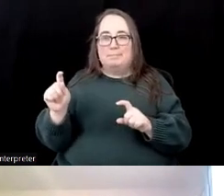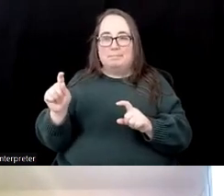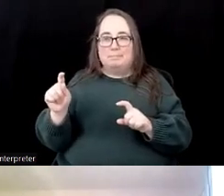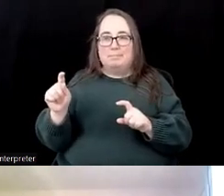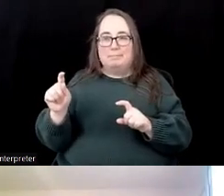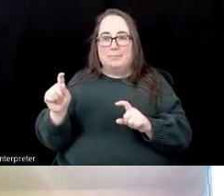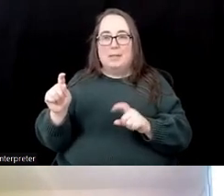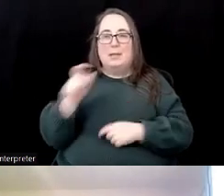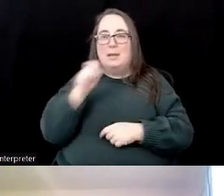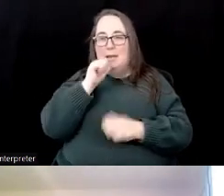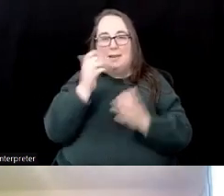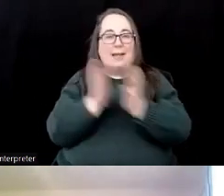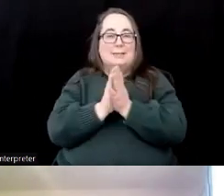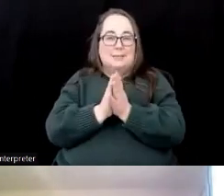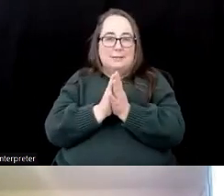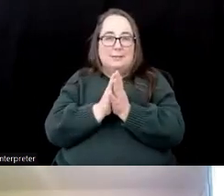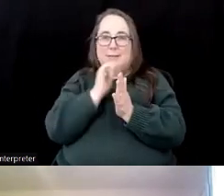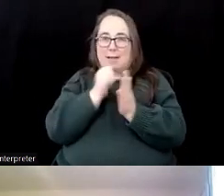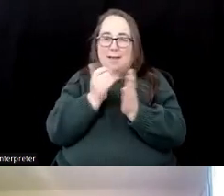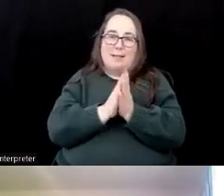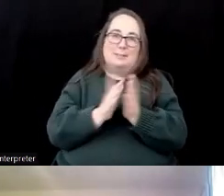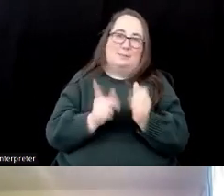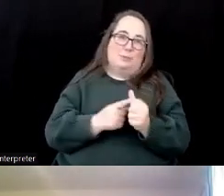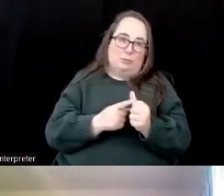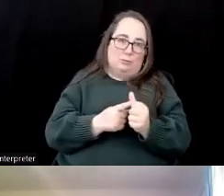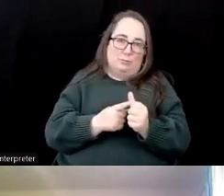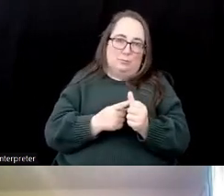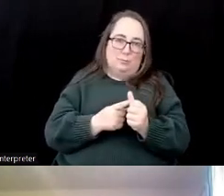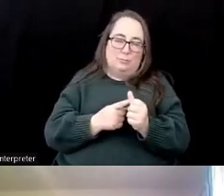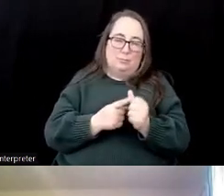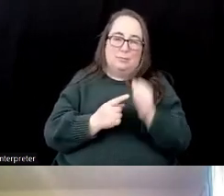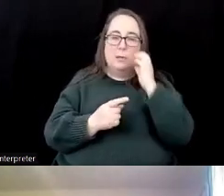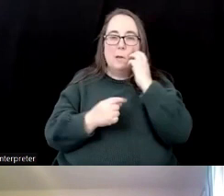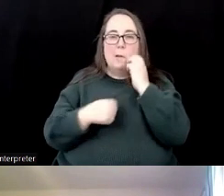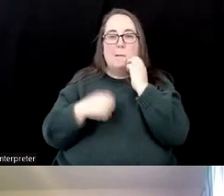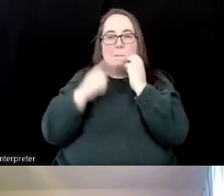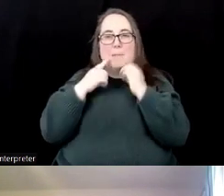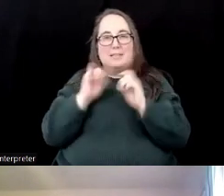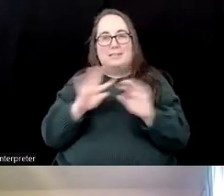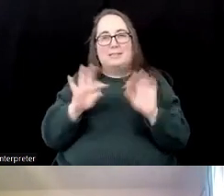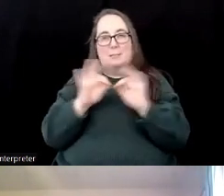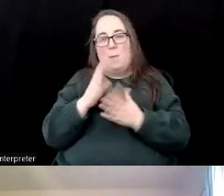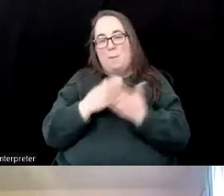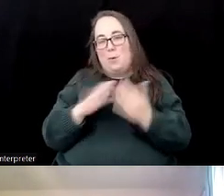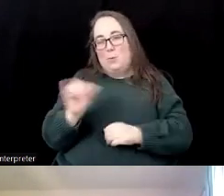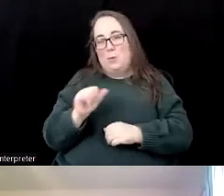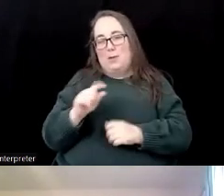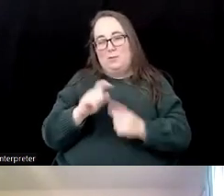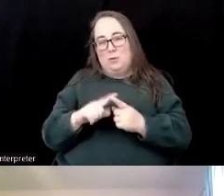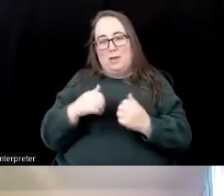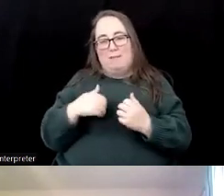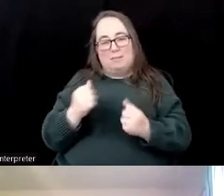not ask first, right? So I think that that's an important piece of this as well. You have to have